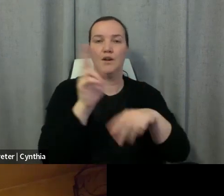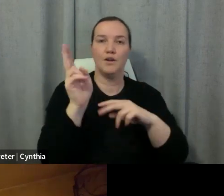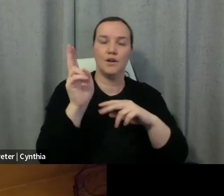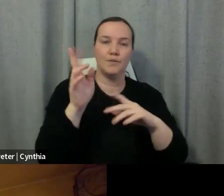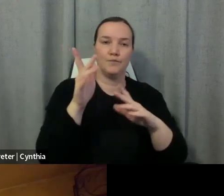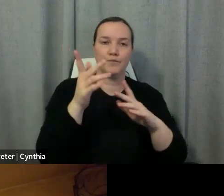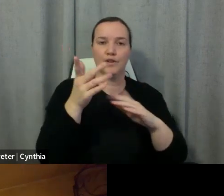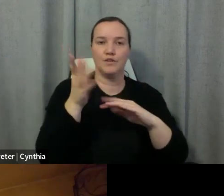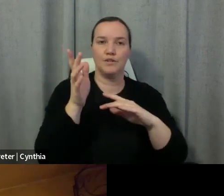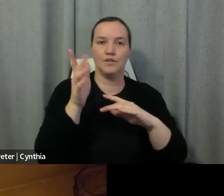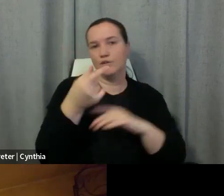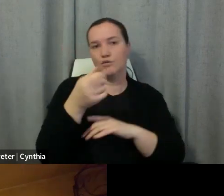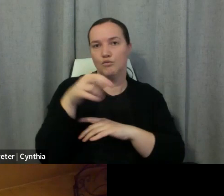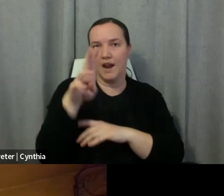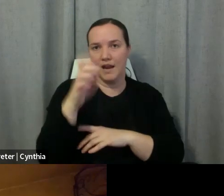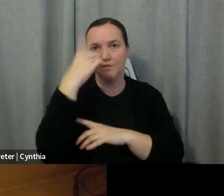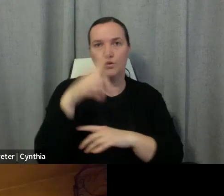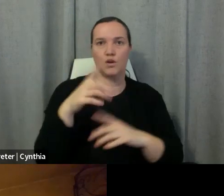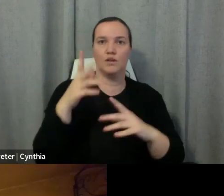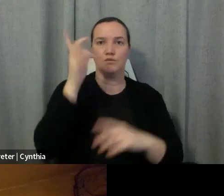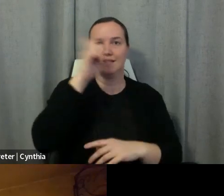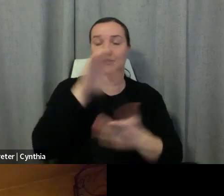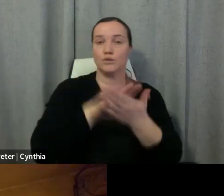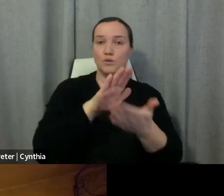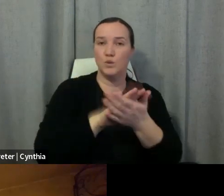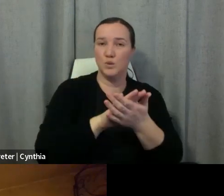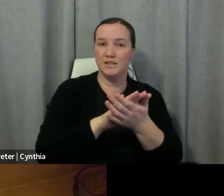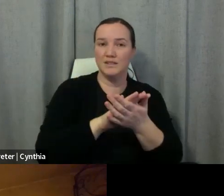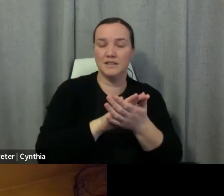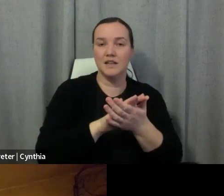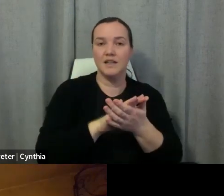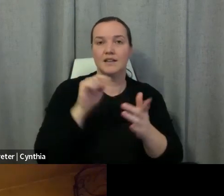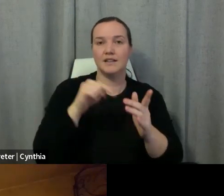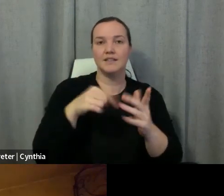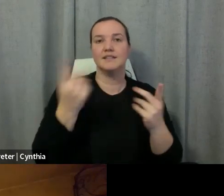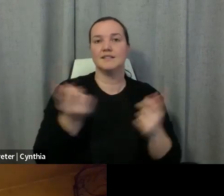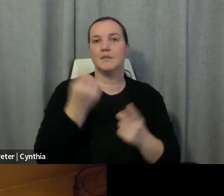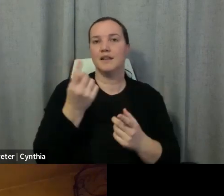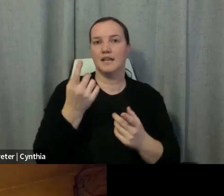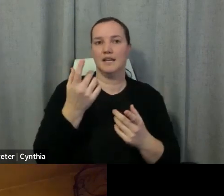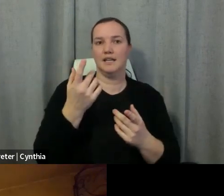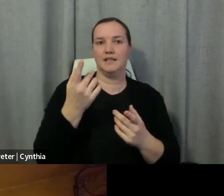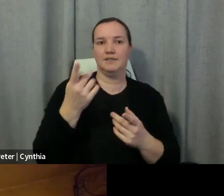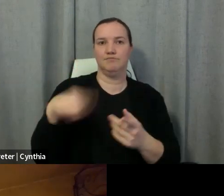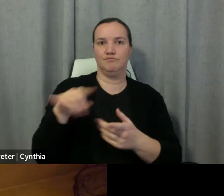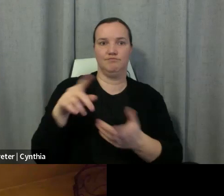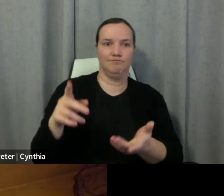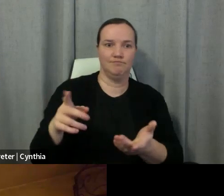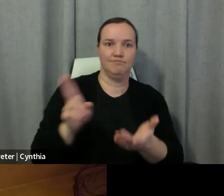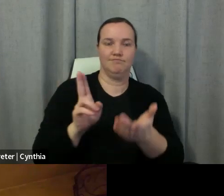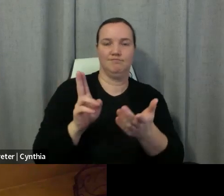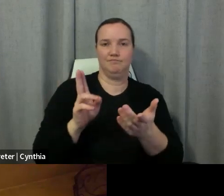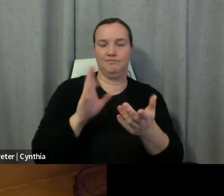residential schools, this kind of began to be something that emerged as something that they had to acknowledge, that they signed on to, that